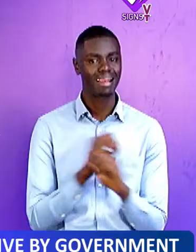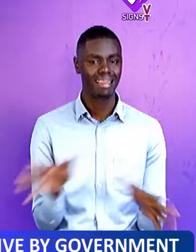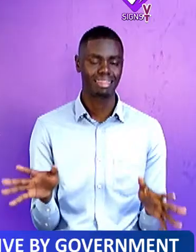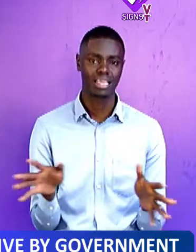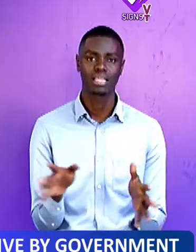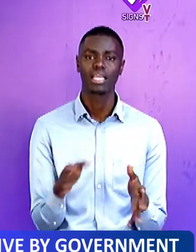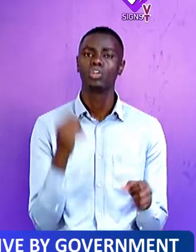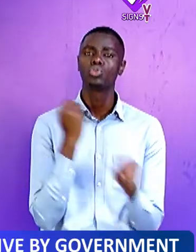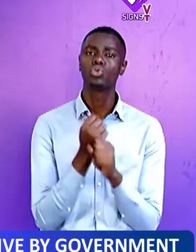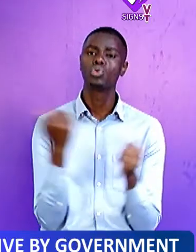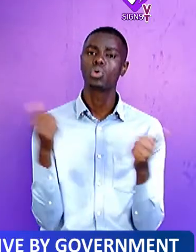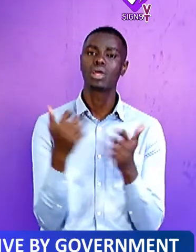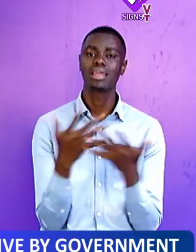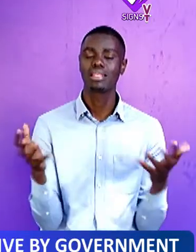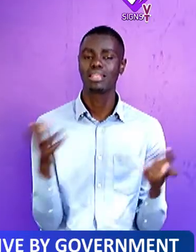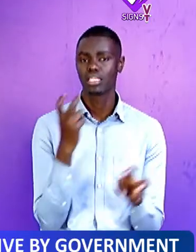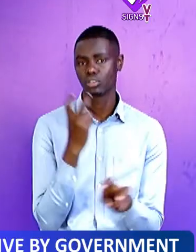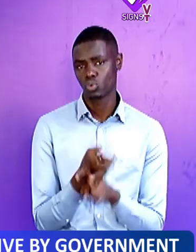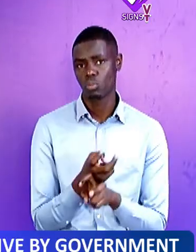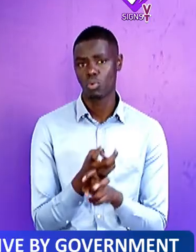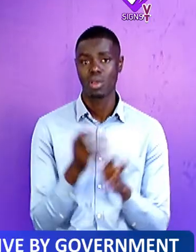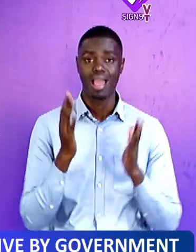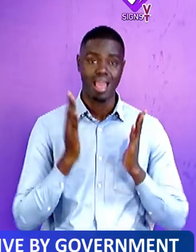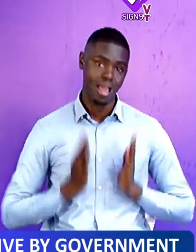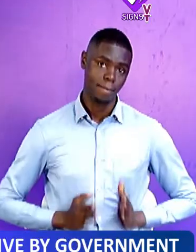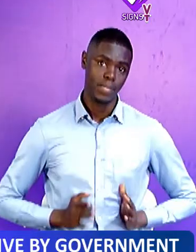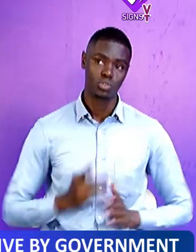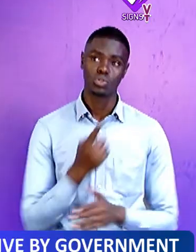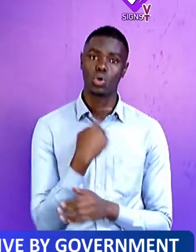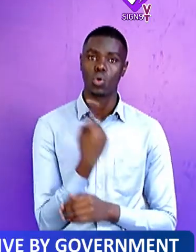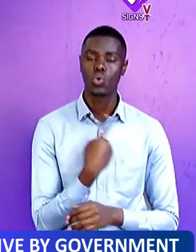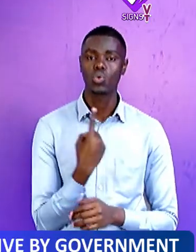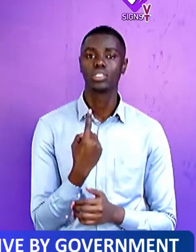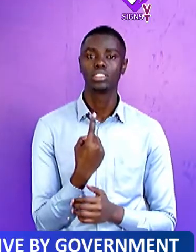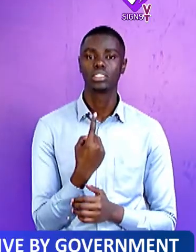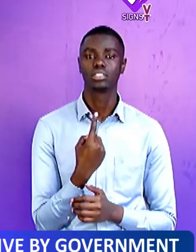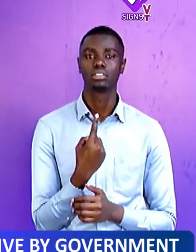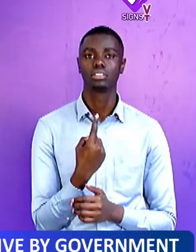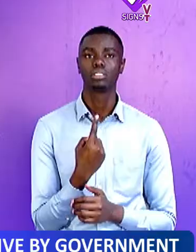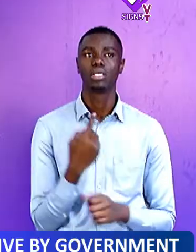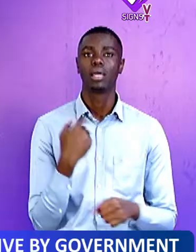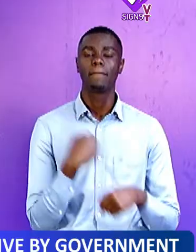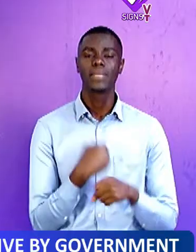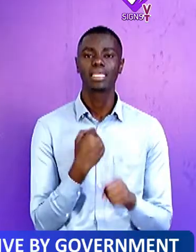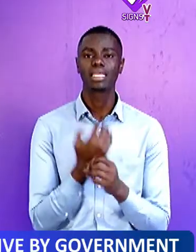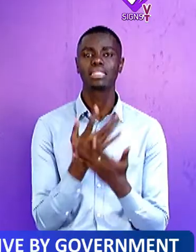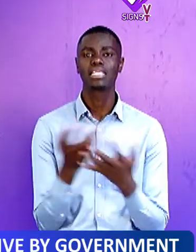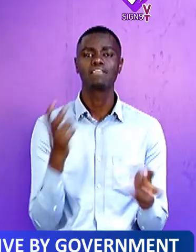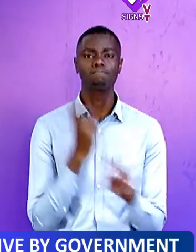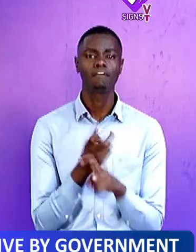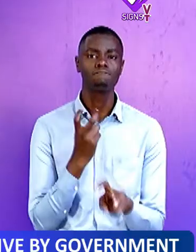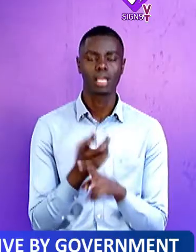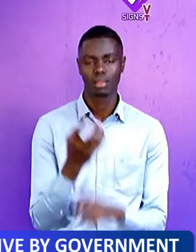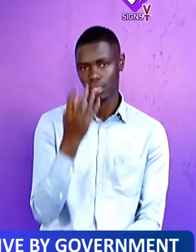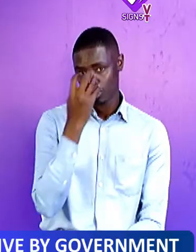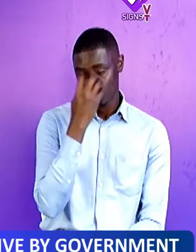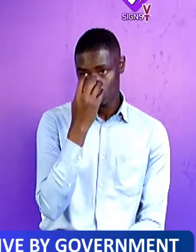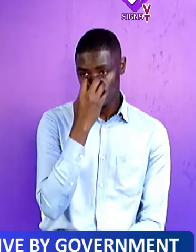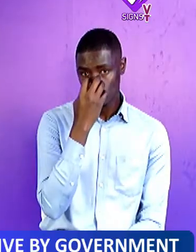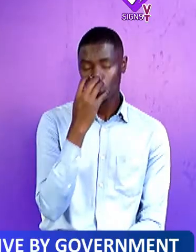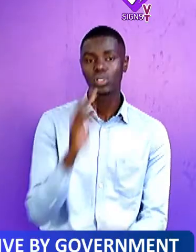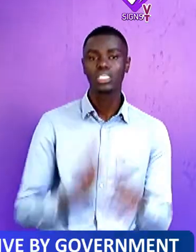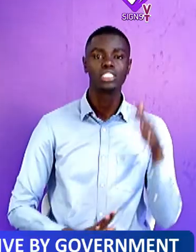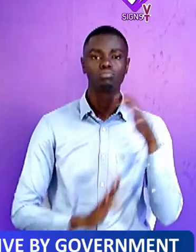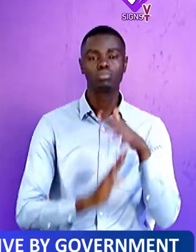to do anything, so then the person who is supposed to do things becomes very prominent. So Ruto is prominent